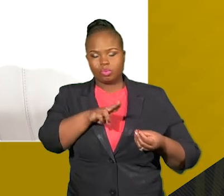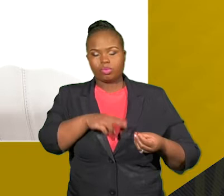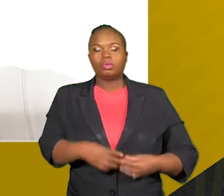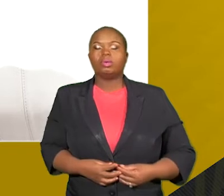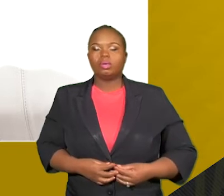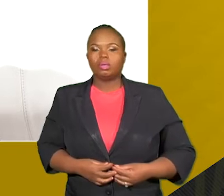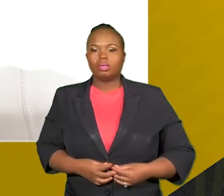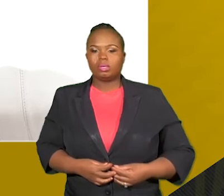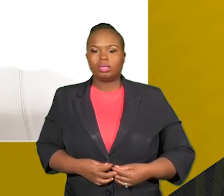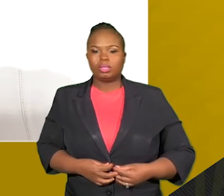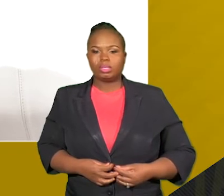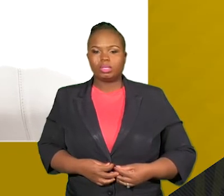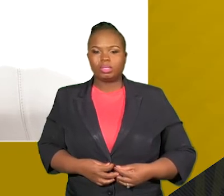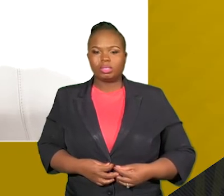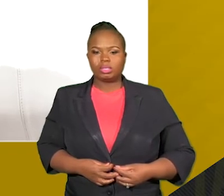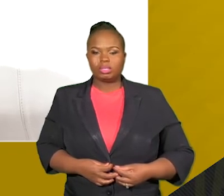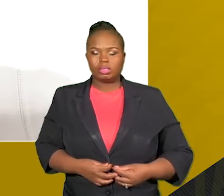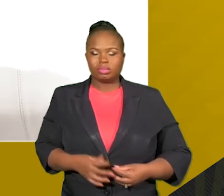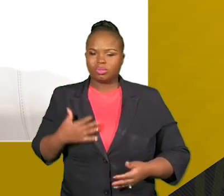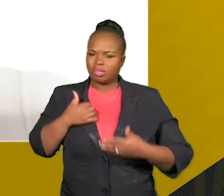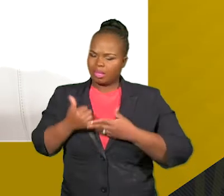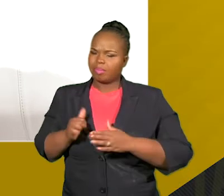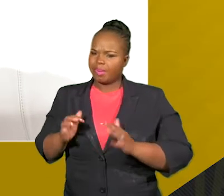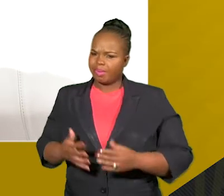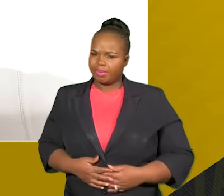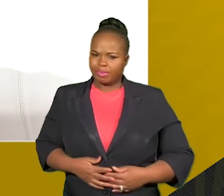Eh, oh, no, to some mama.